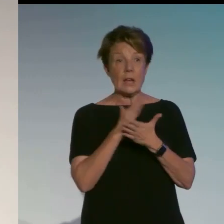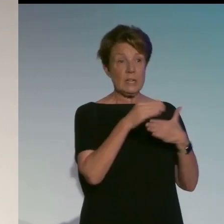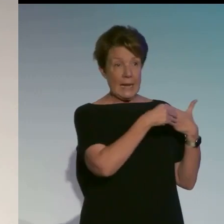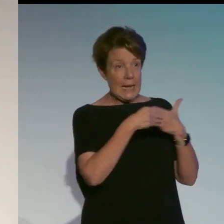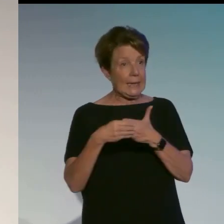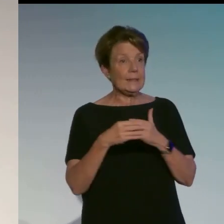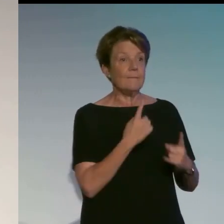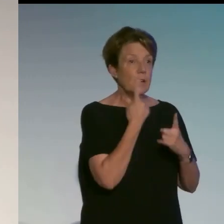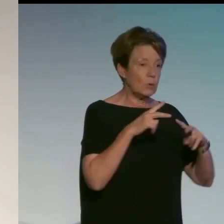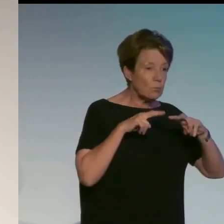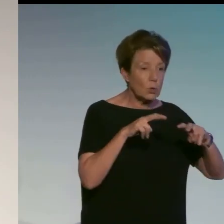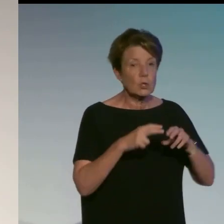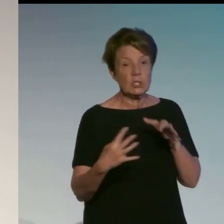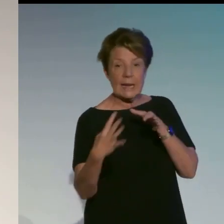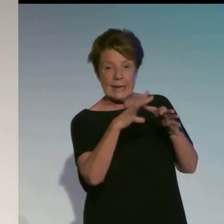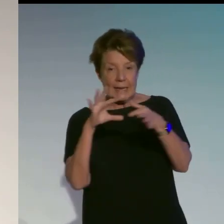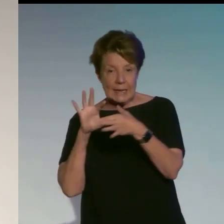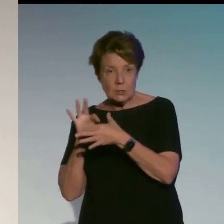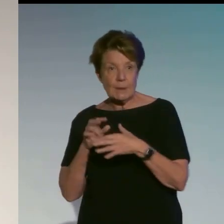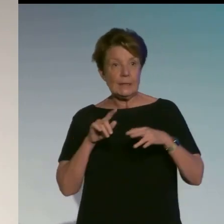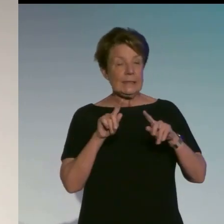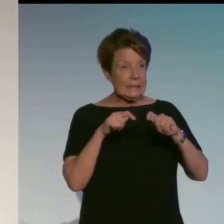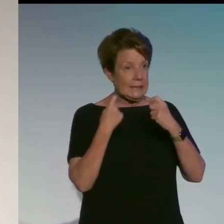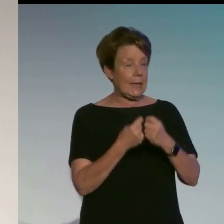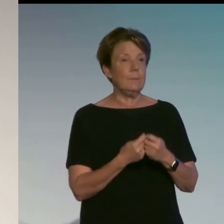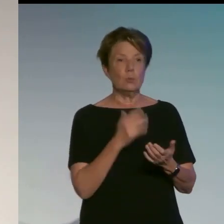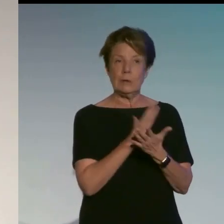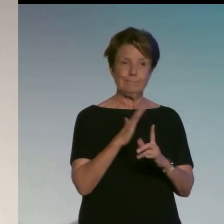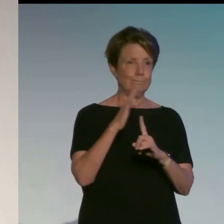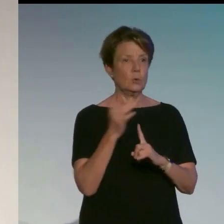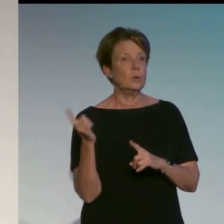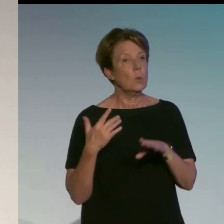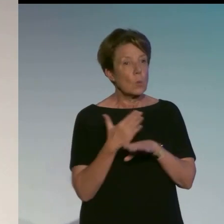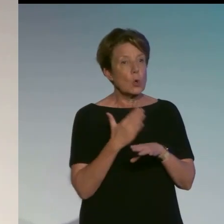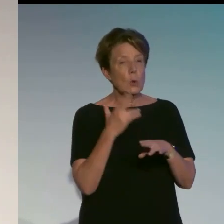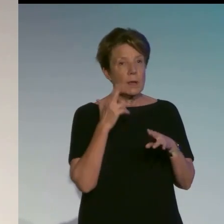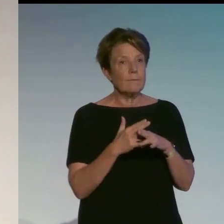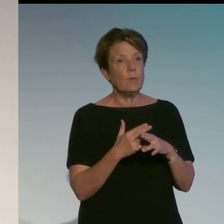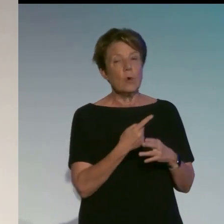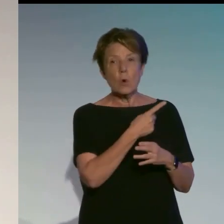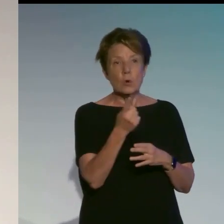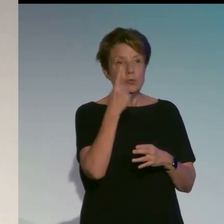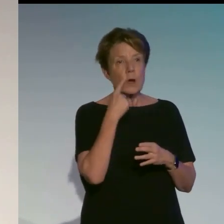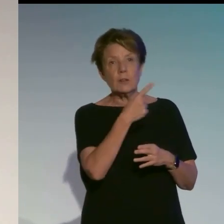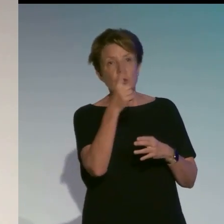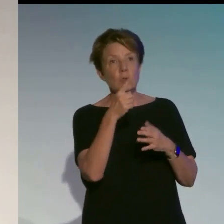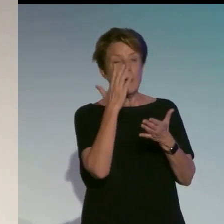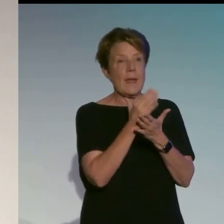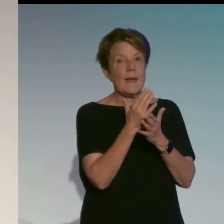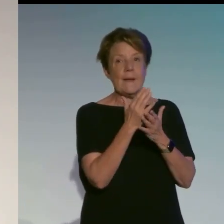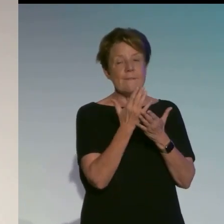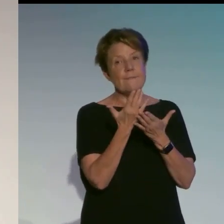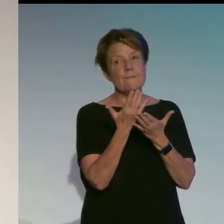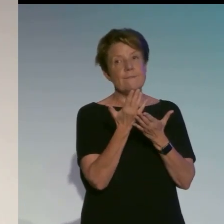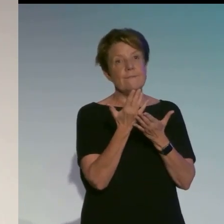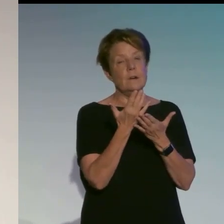advisory, research and engagement teams, and you've been very key, I know, in working for civil redress responses to those who've